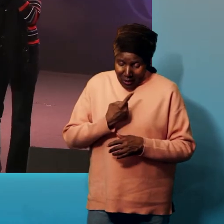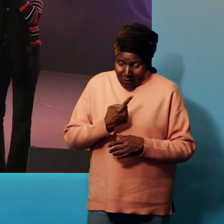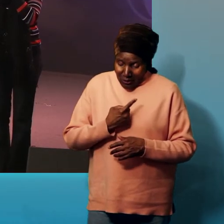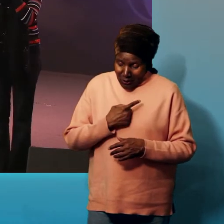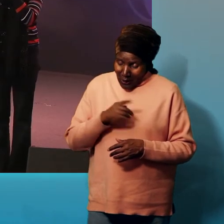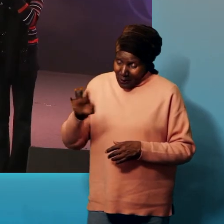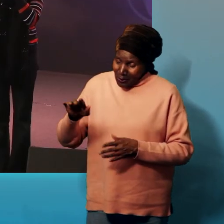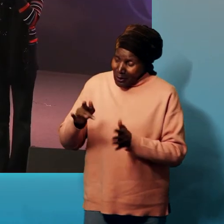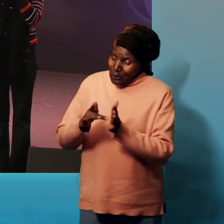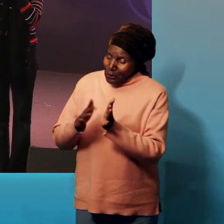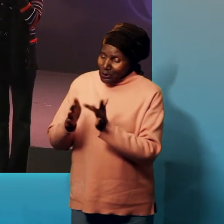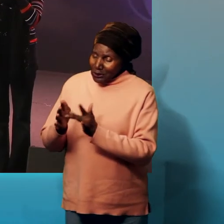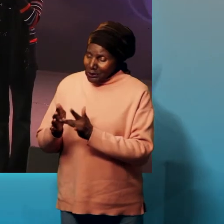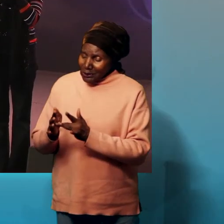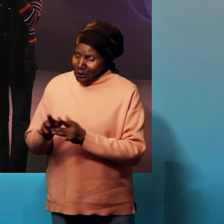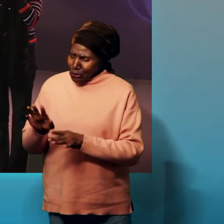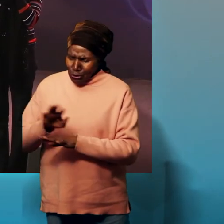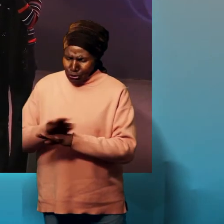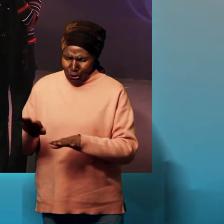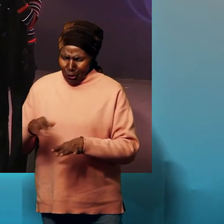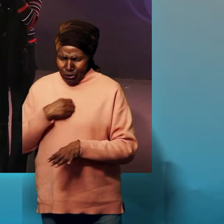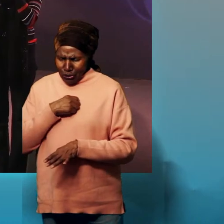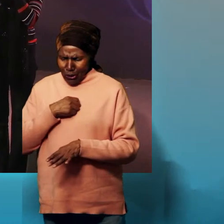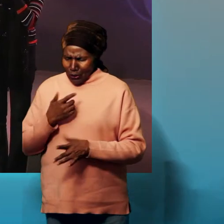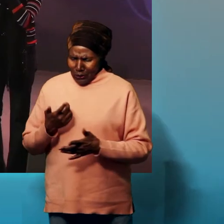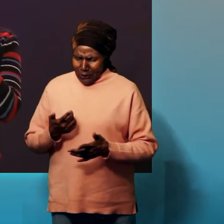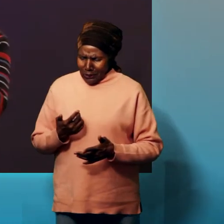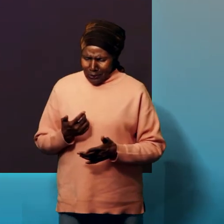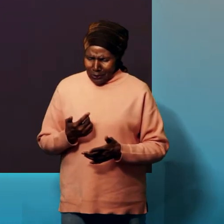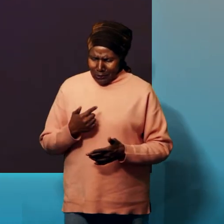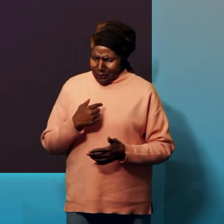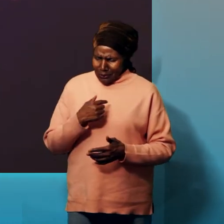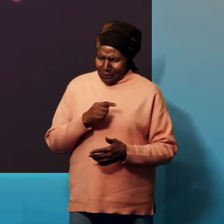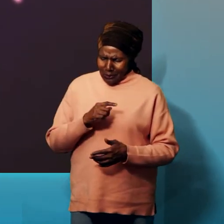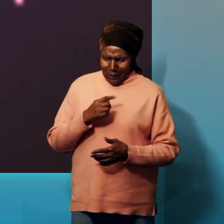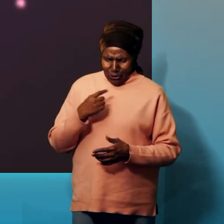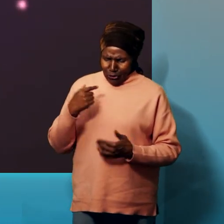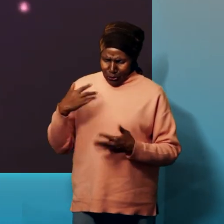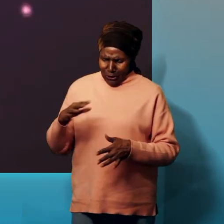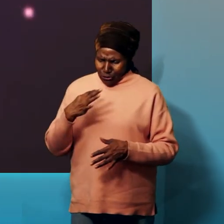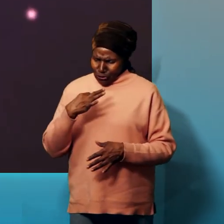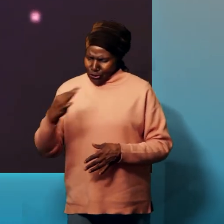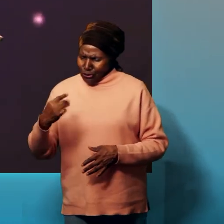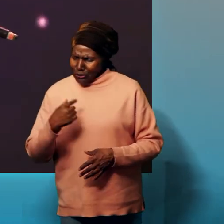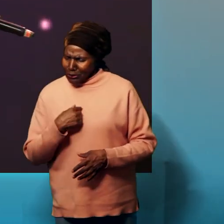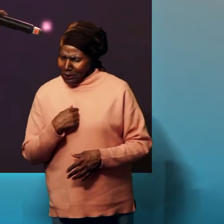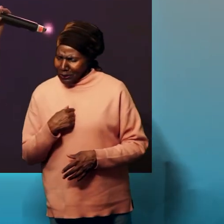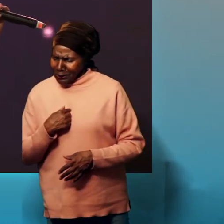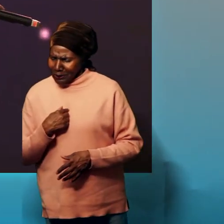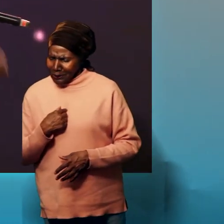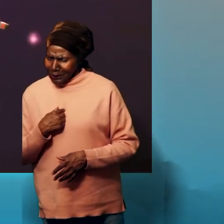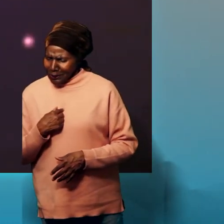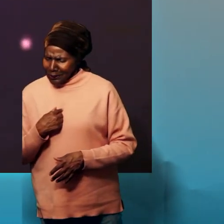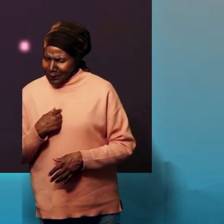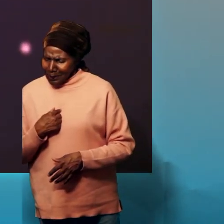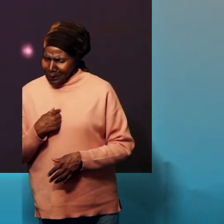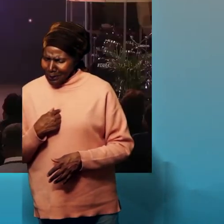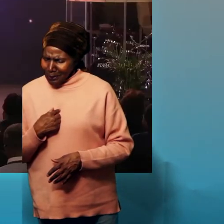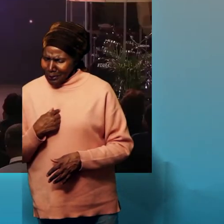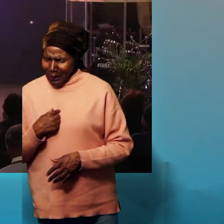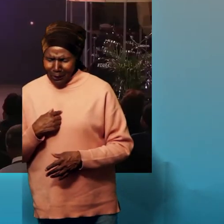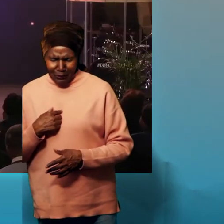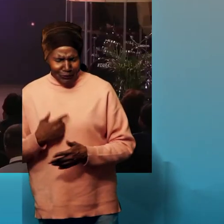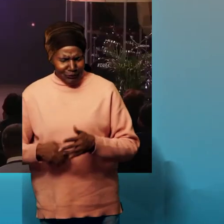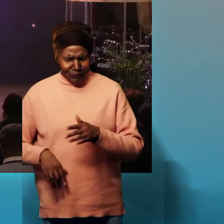Jesus, you will not regret making this. You will not regret calling me. You will not regret it. I'm going to be all sold out for